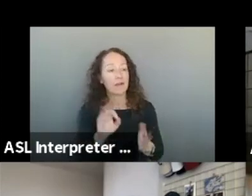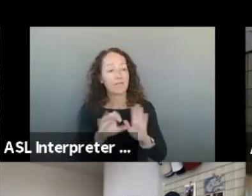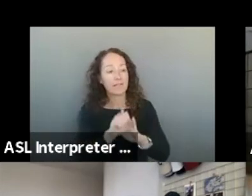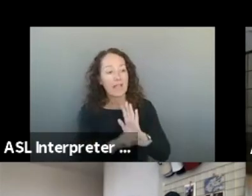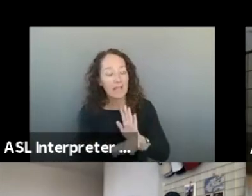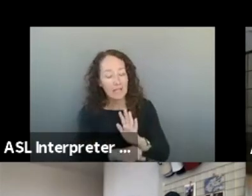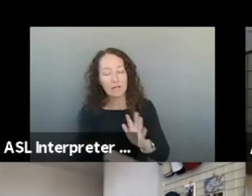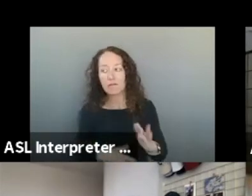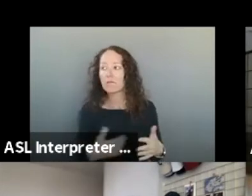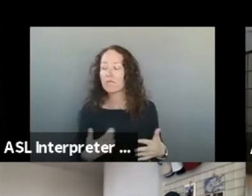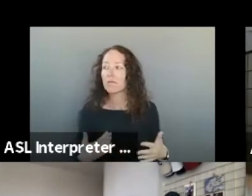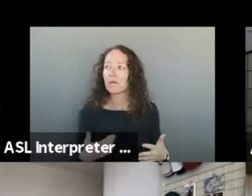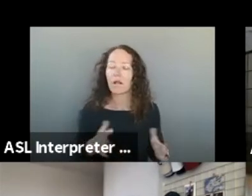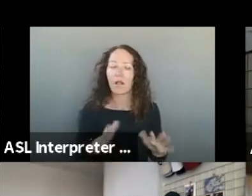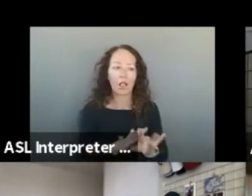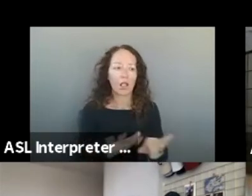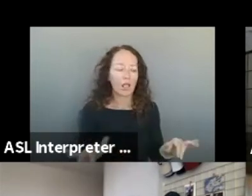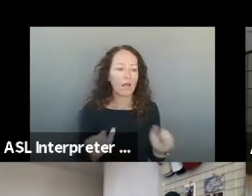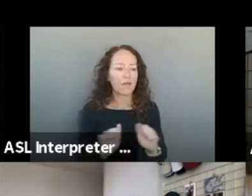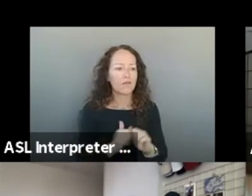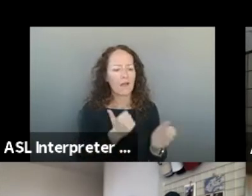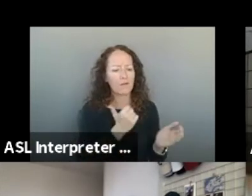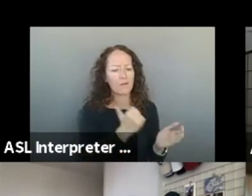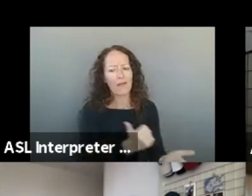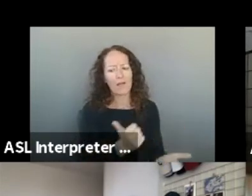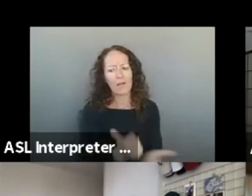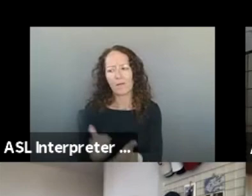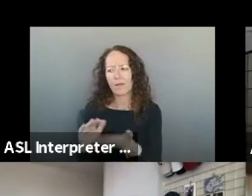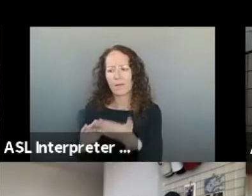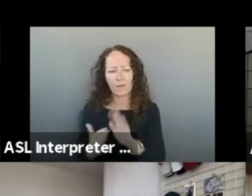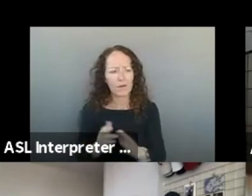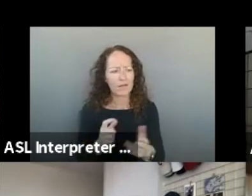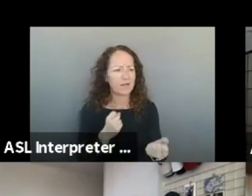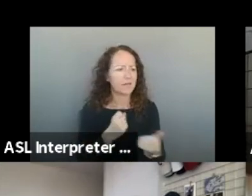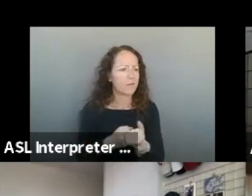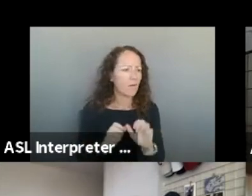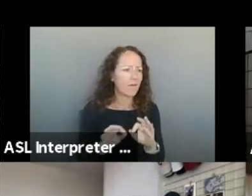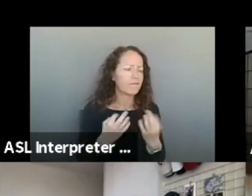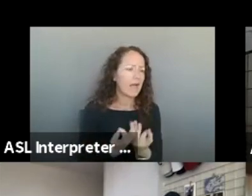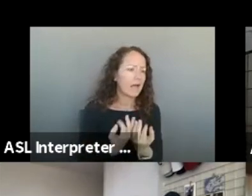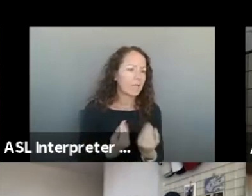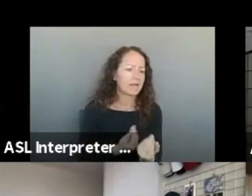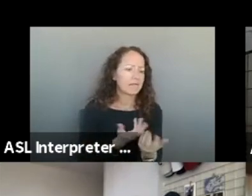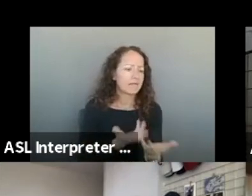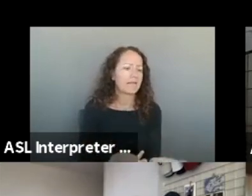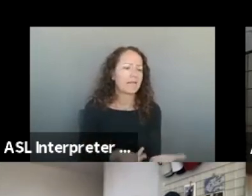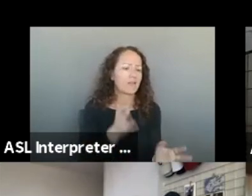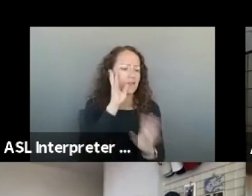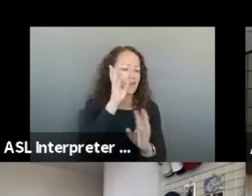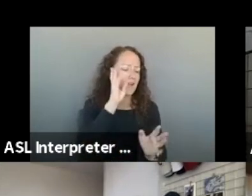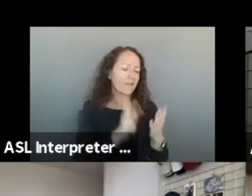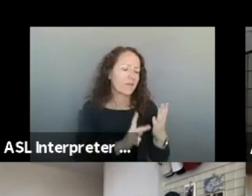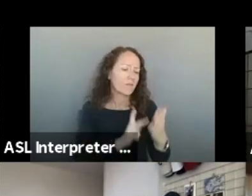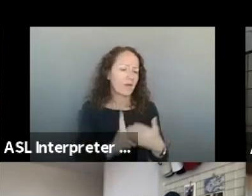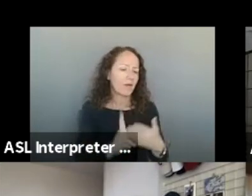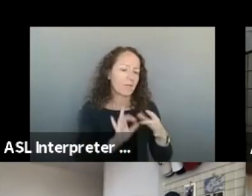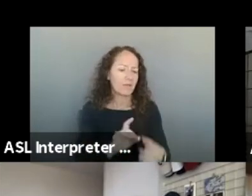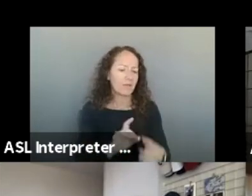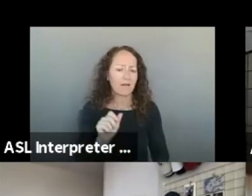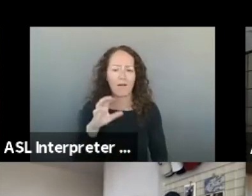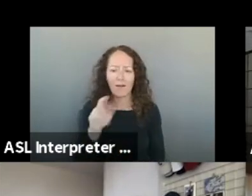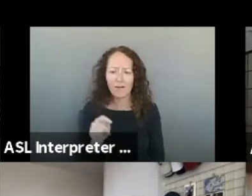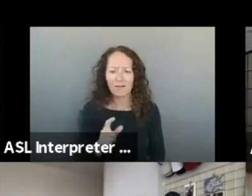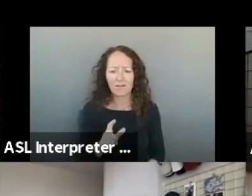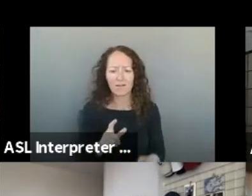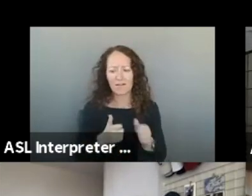to be able to help communities and support families and deliver creative programming in the arts. The bureaucracy